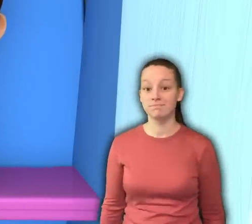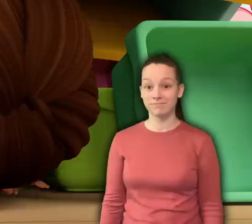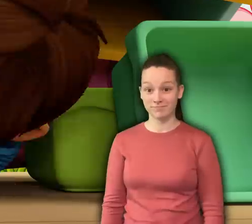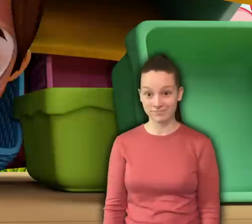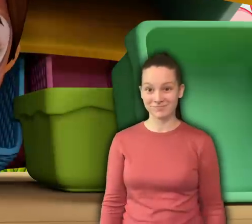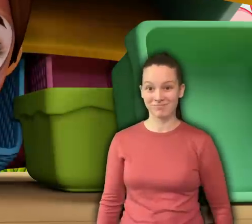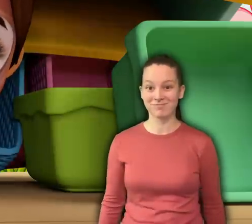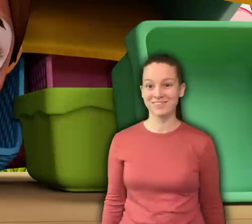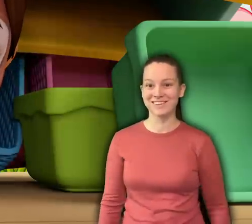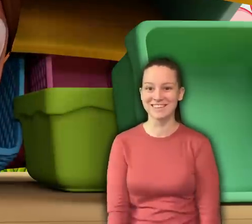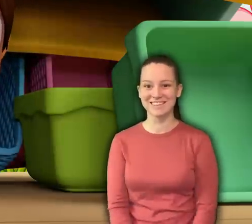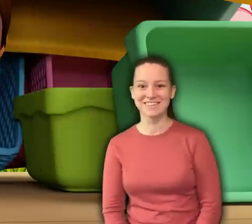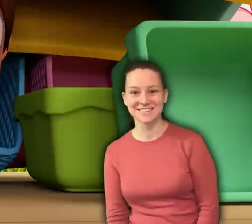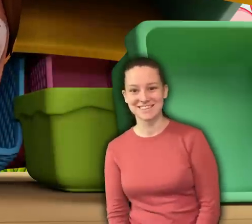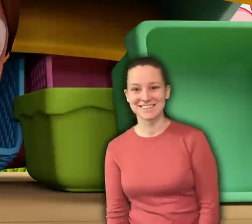bed